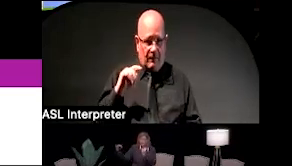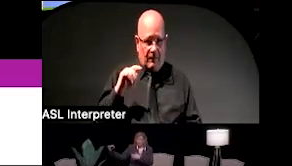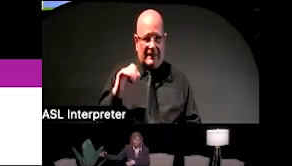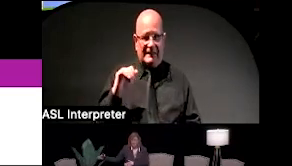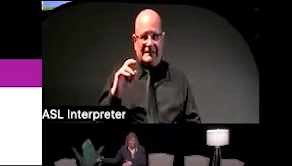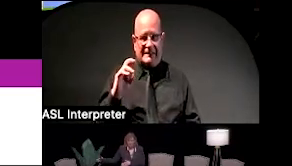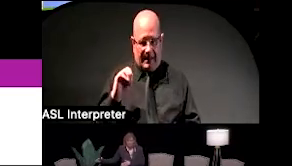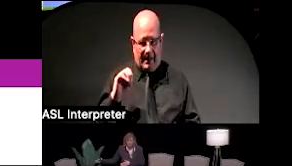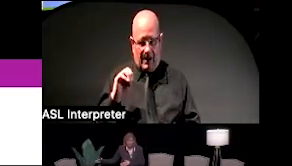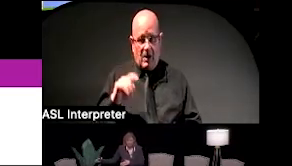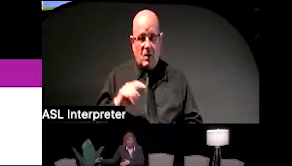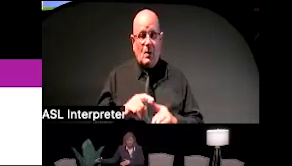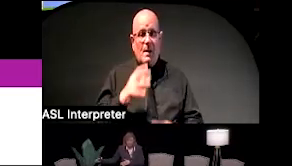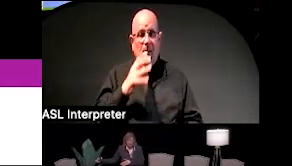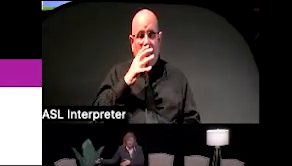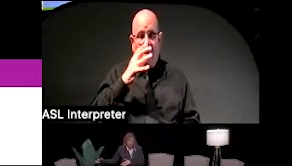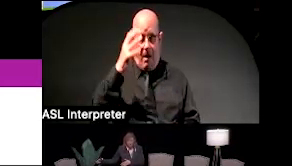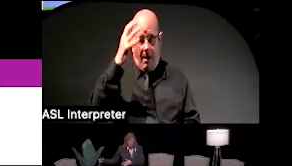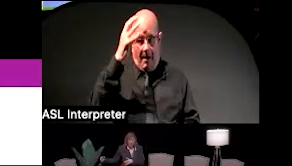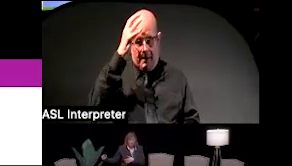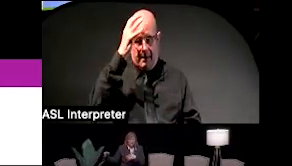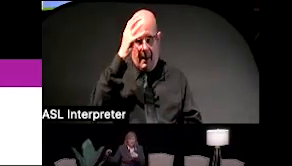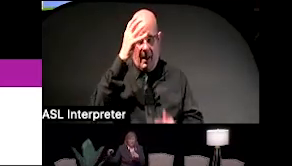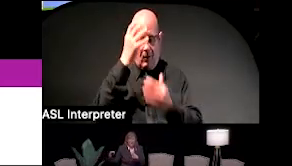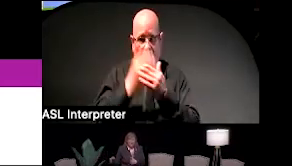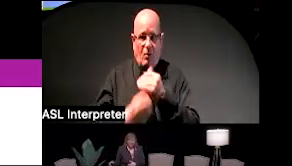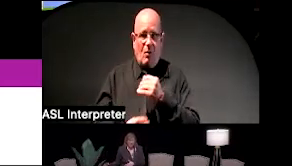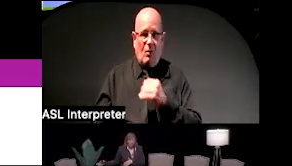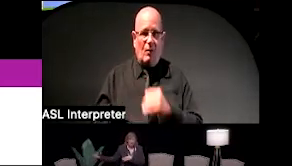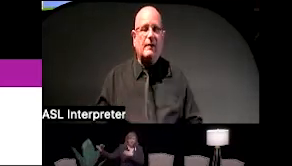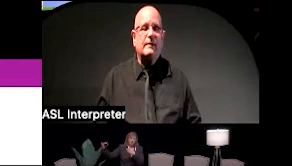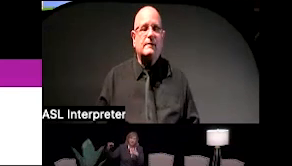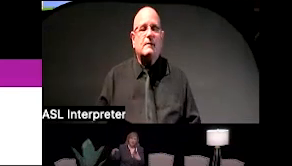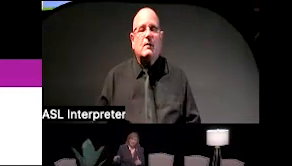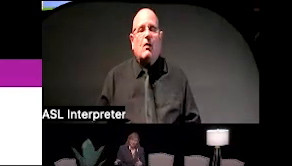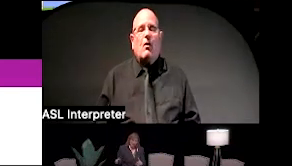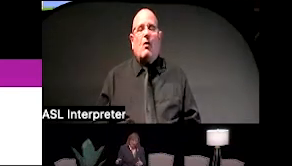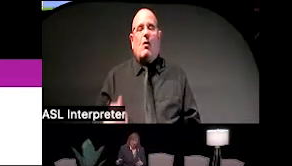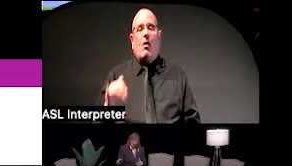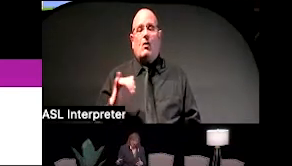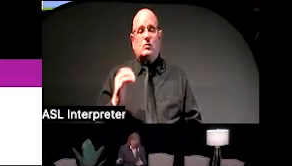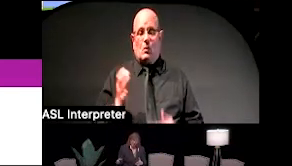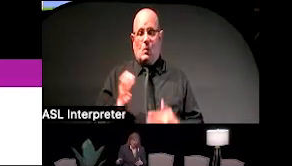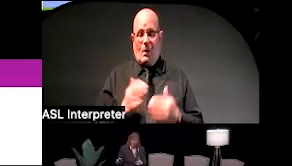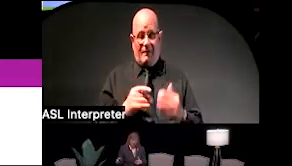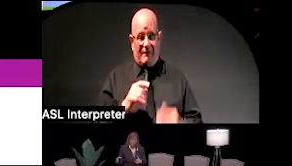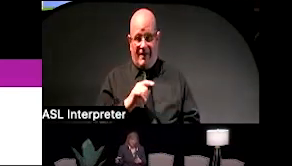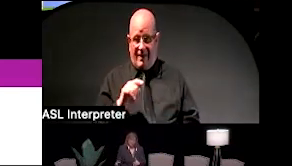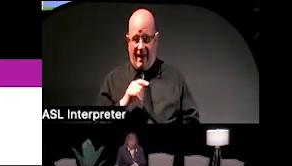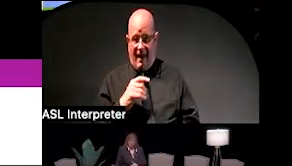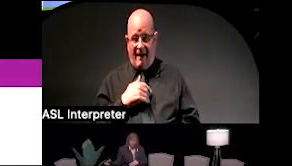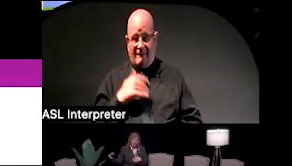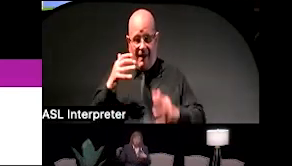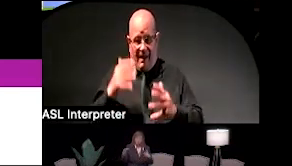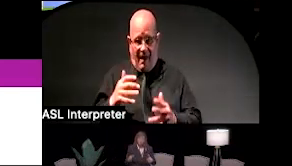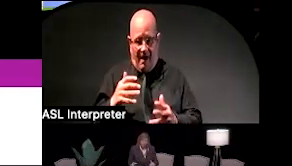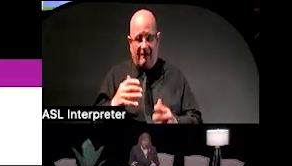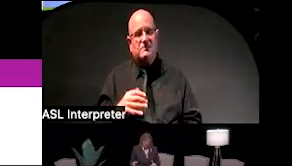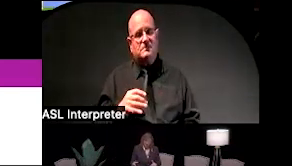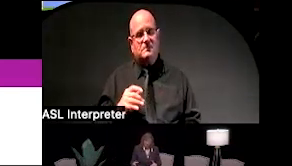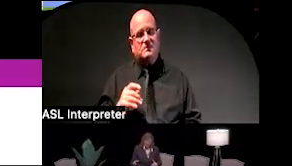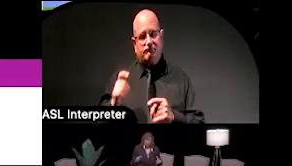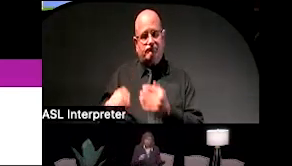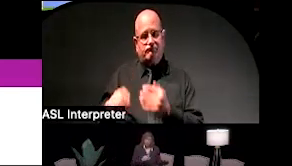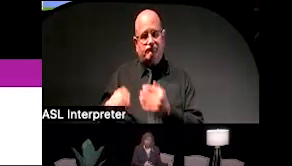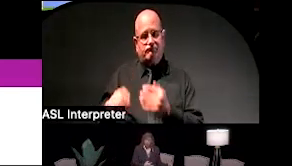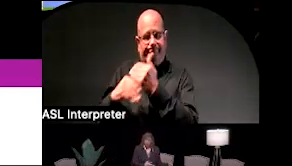when mom and dad are no longer here. And then whatever they have left over can then